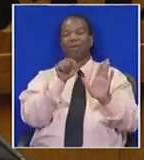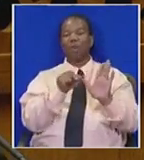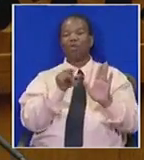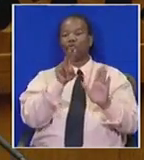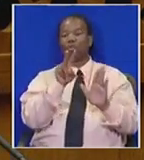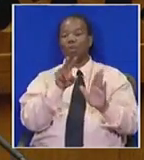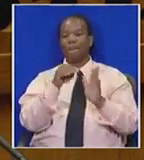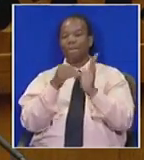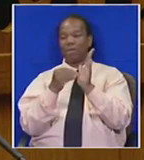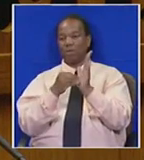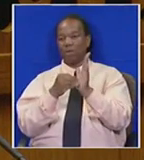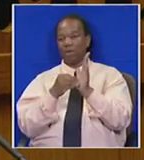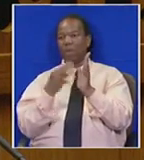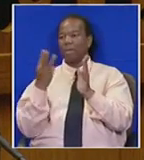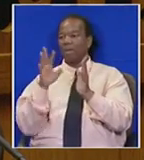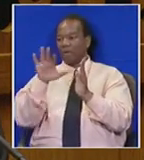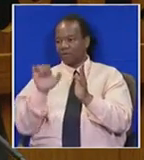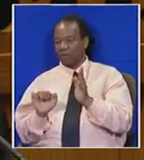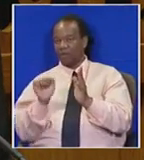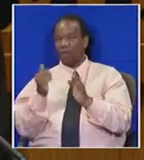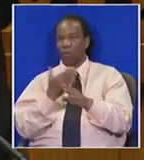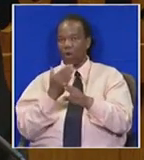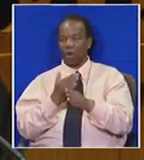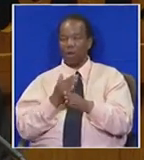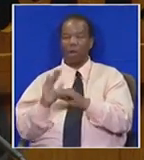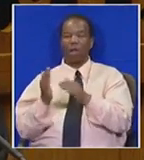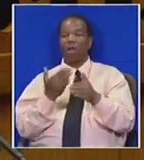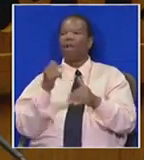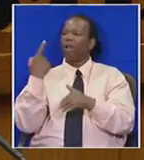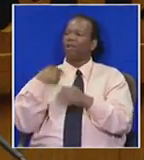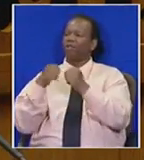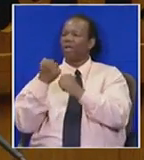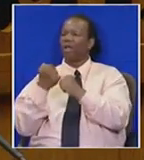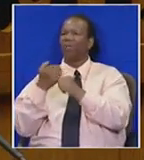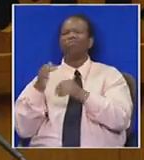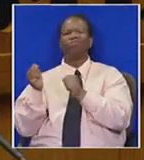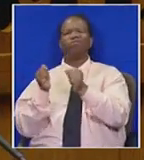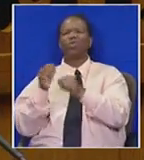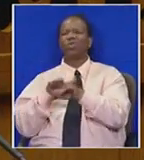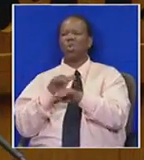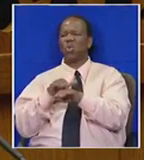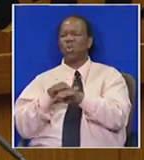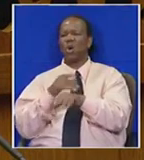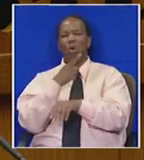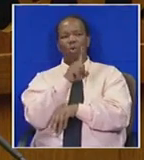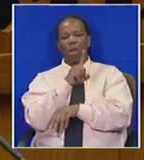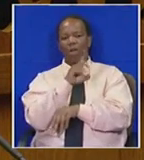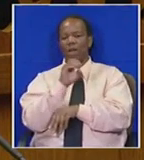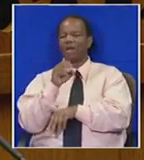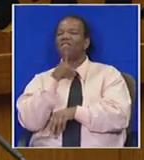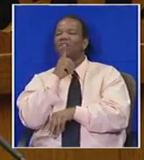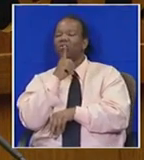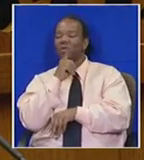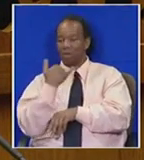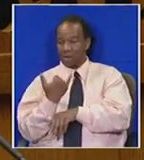working. Last year, the pace of job creation was particularly slow. While 100,000 new jobs were